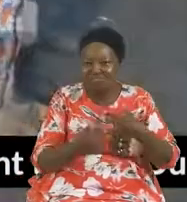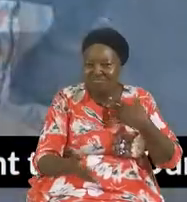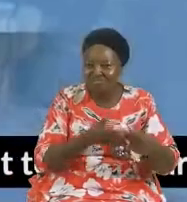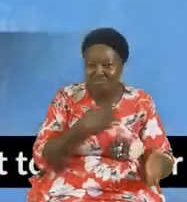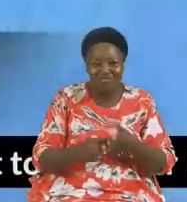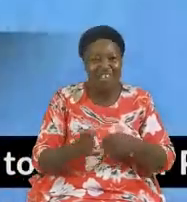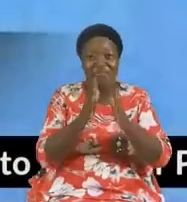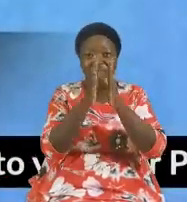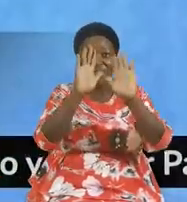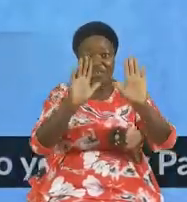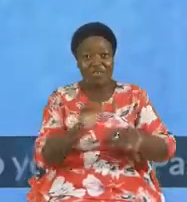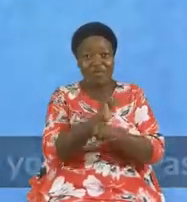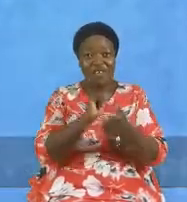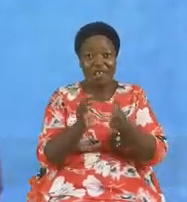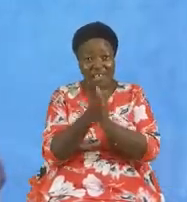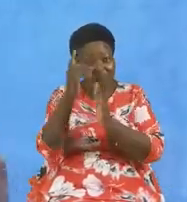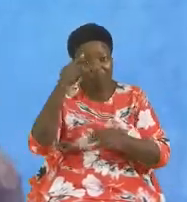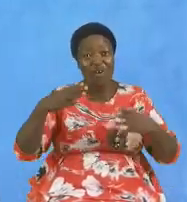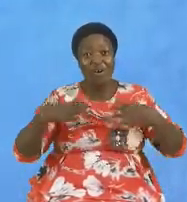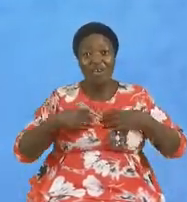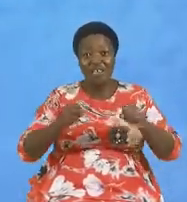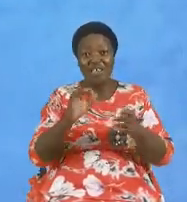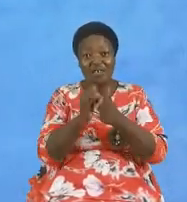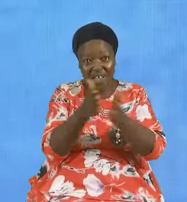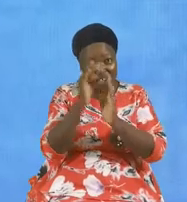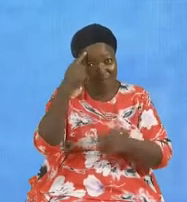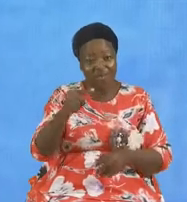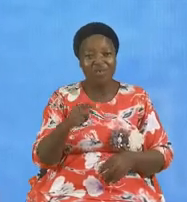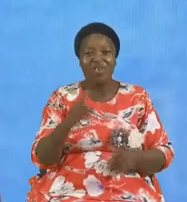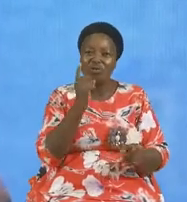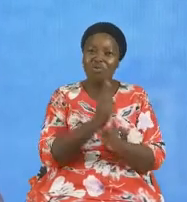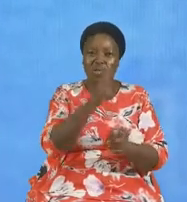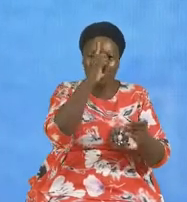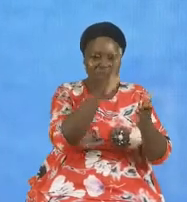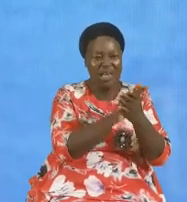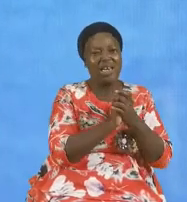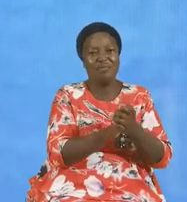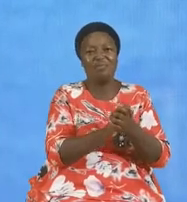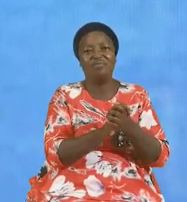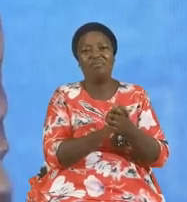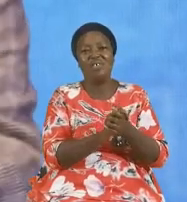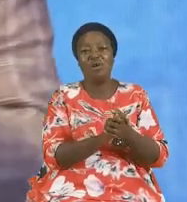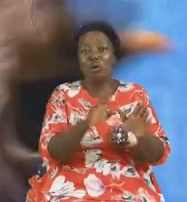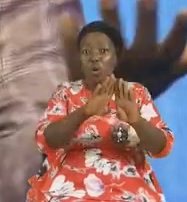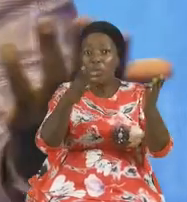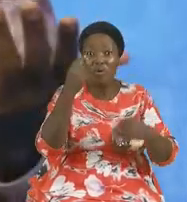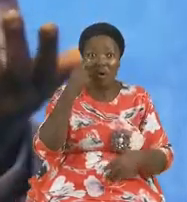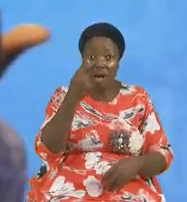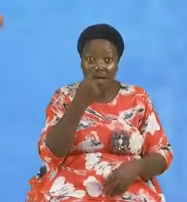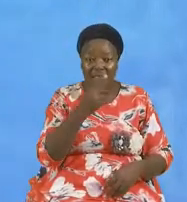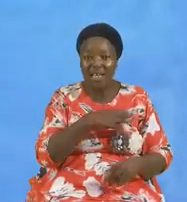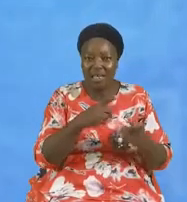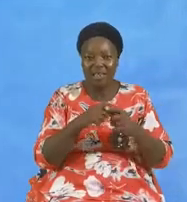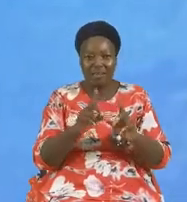After the final amen, whatever miracle you are asking for, healing you are asking for, just